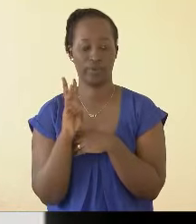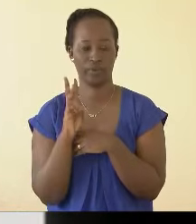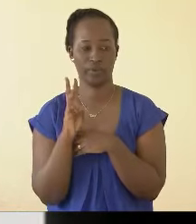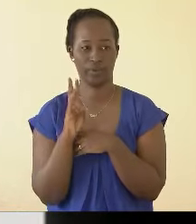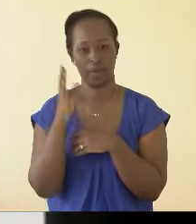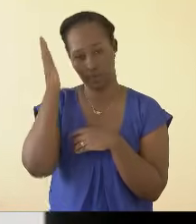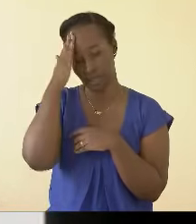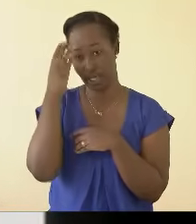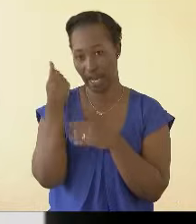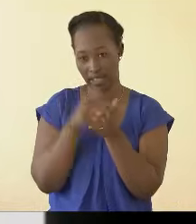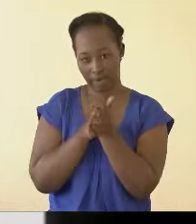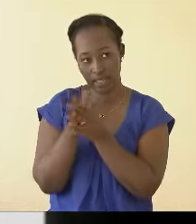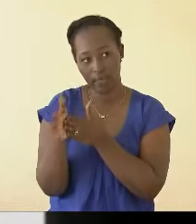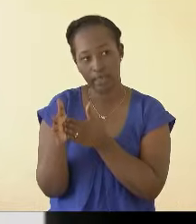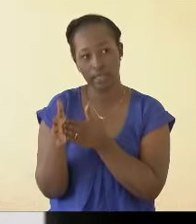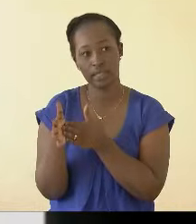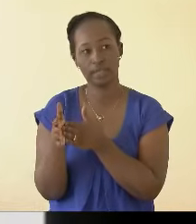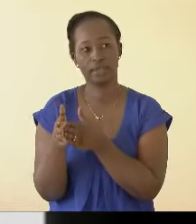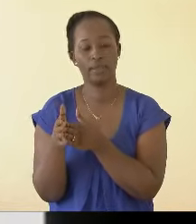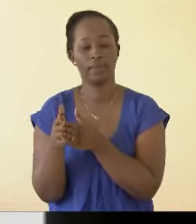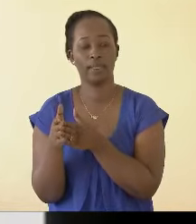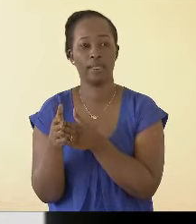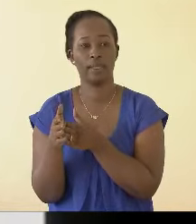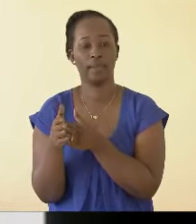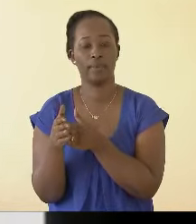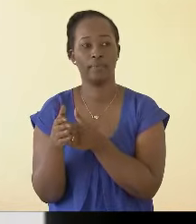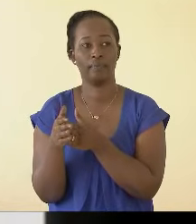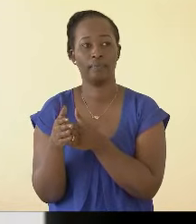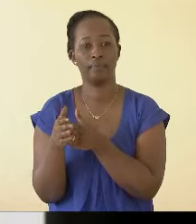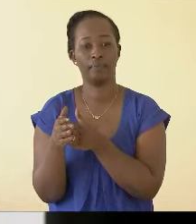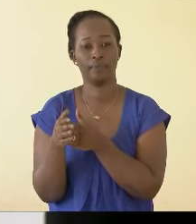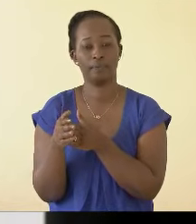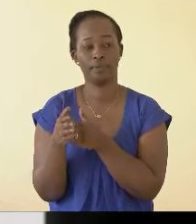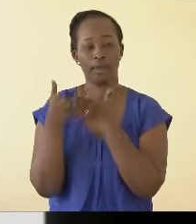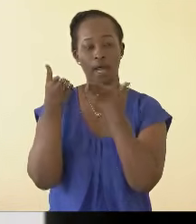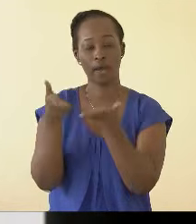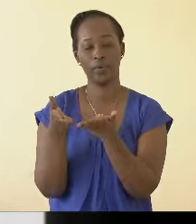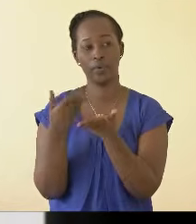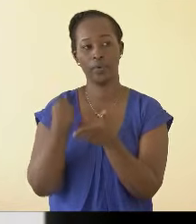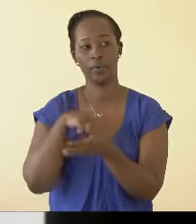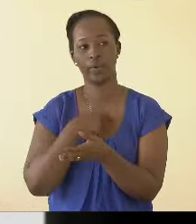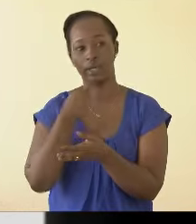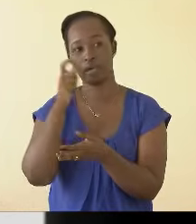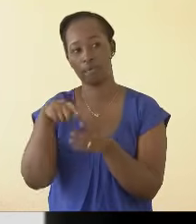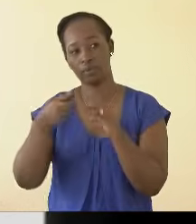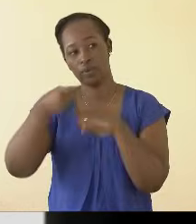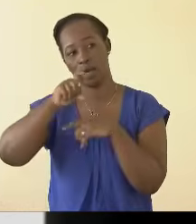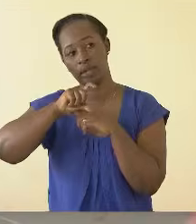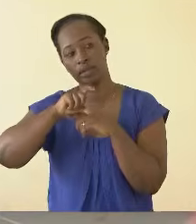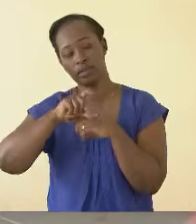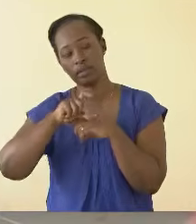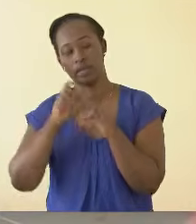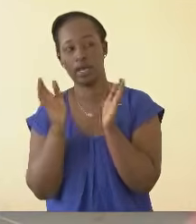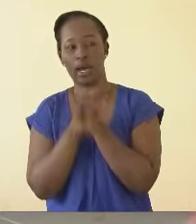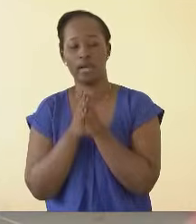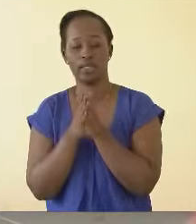know that cash was spent, fixed costs, and you have variable costs. So in this case now, we have to add up, and we